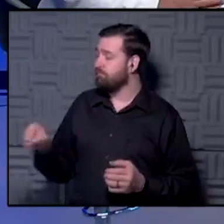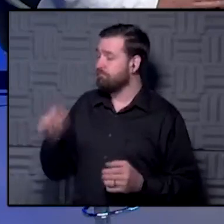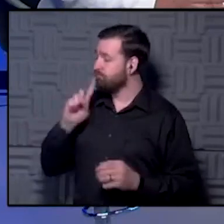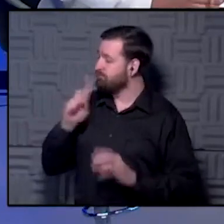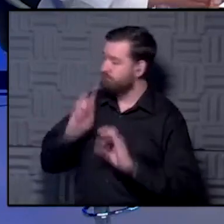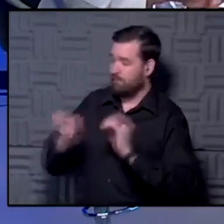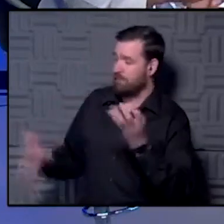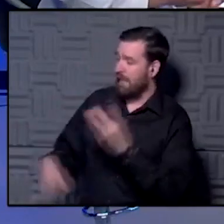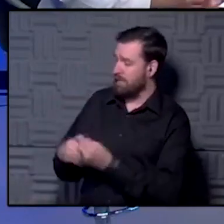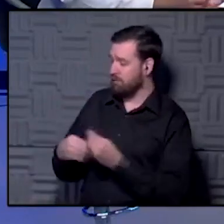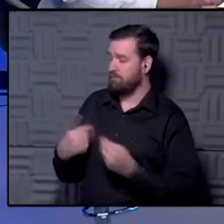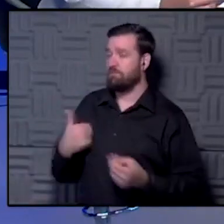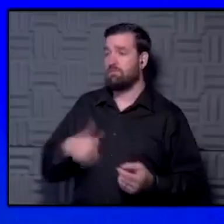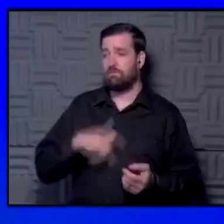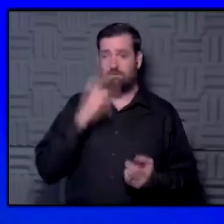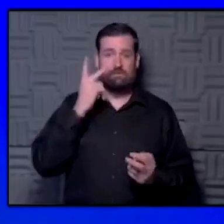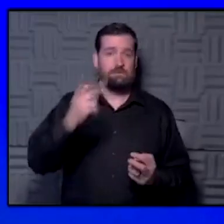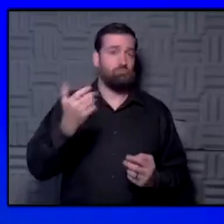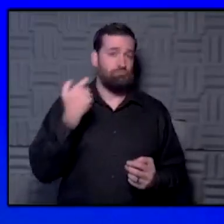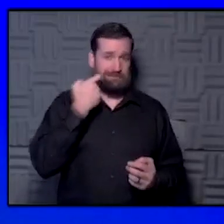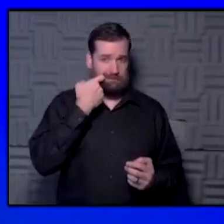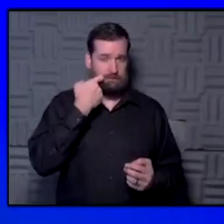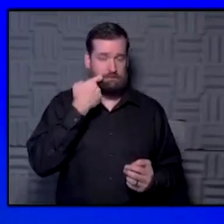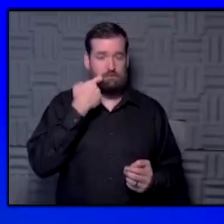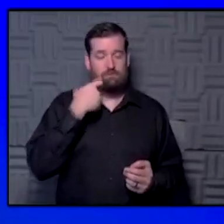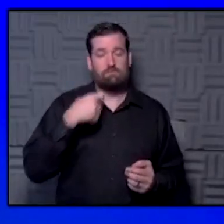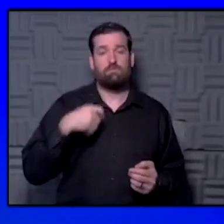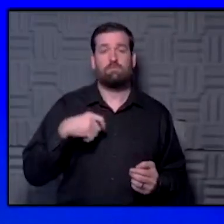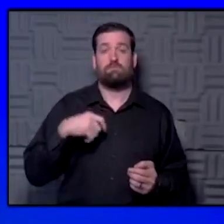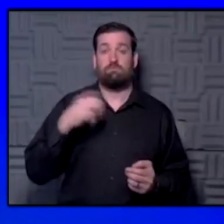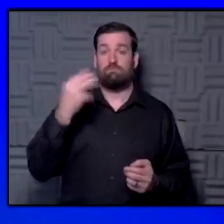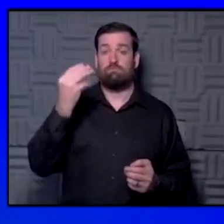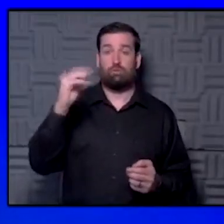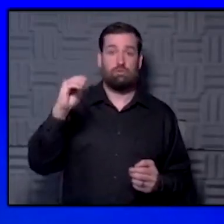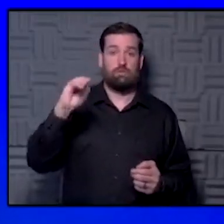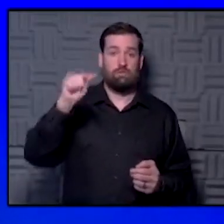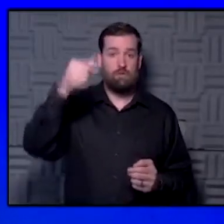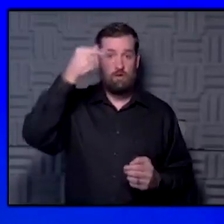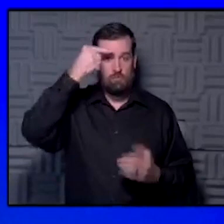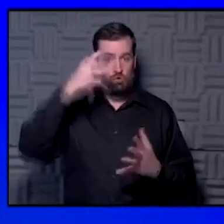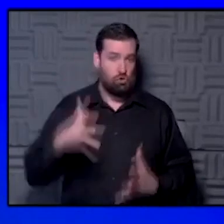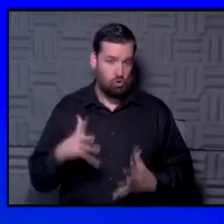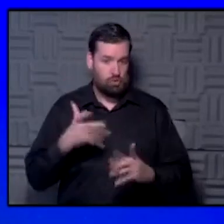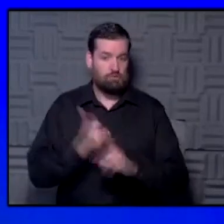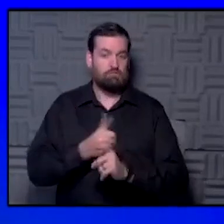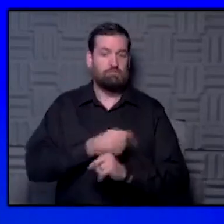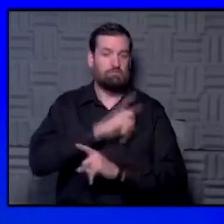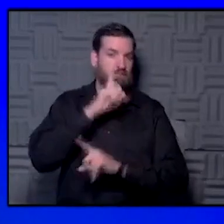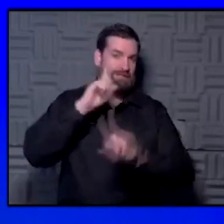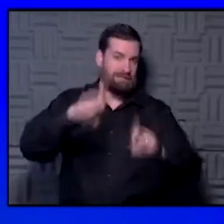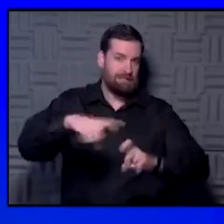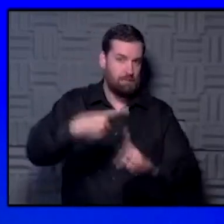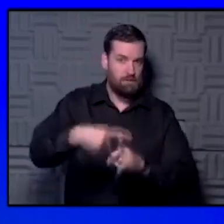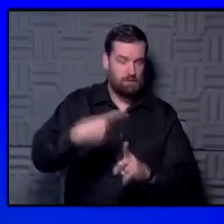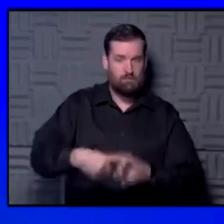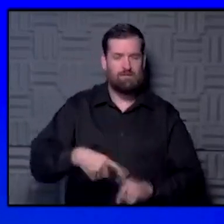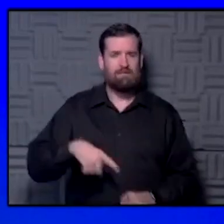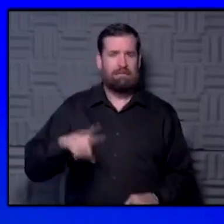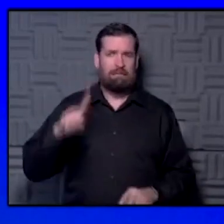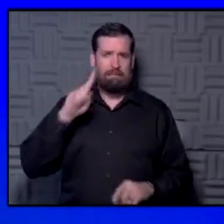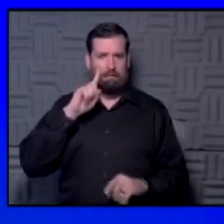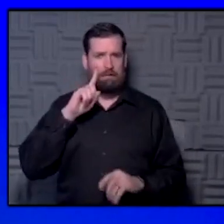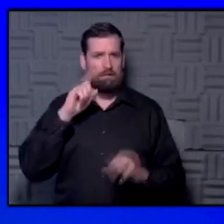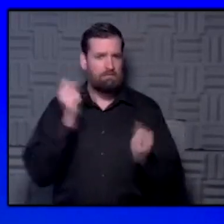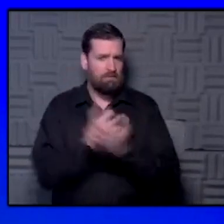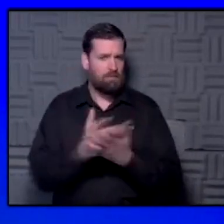nothing to add. And I think we've seen recently the Missouri governor tested positive, and as far as I know, I think everything has